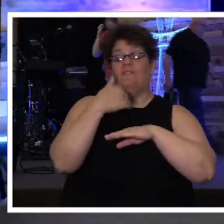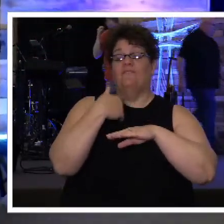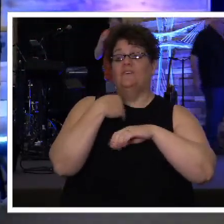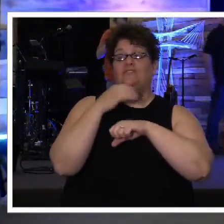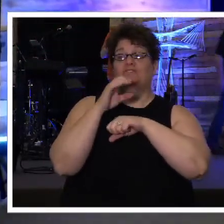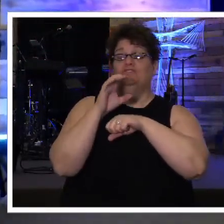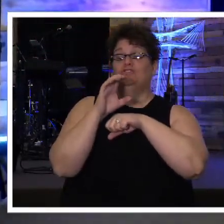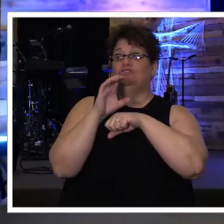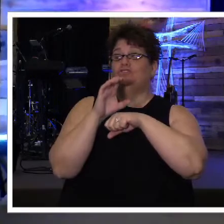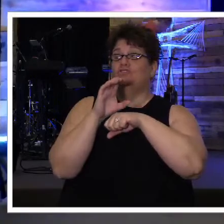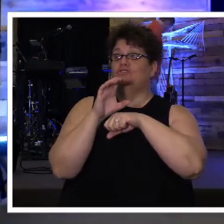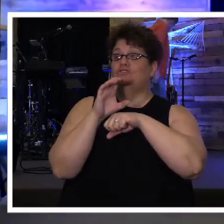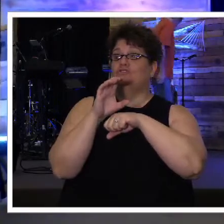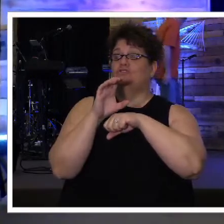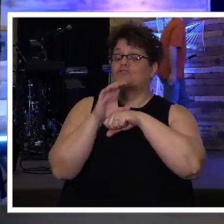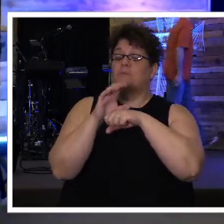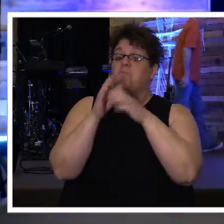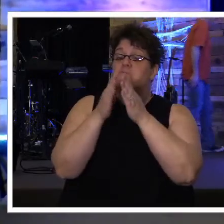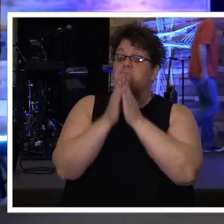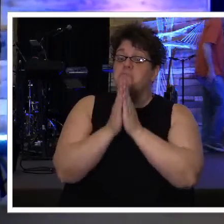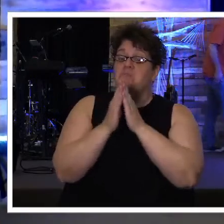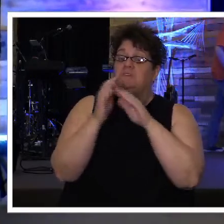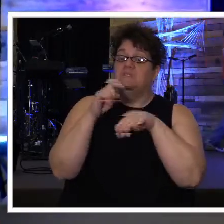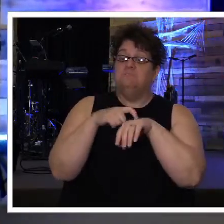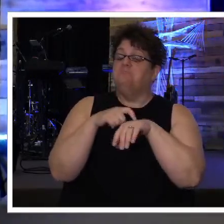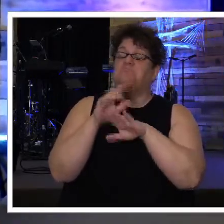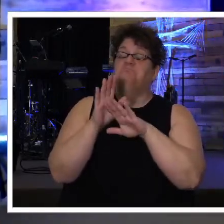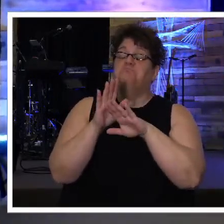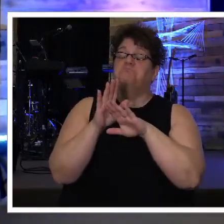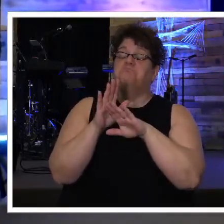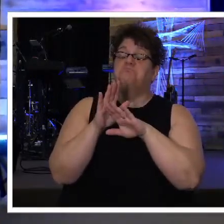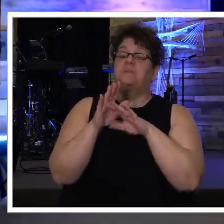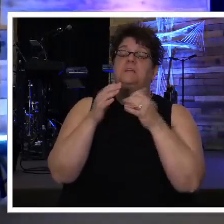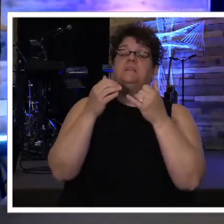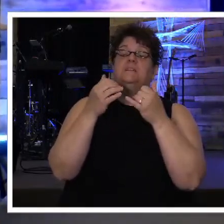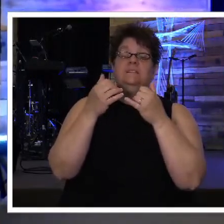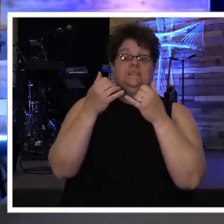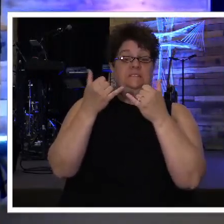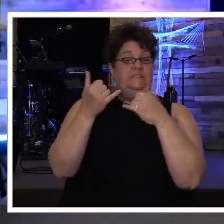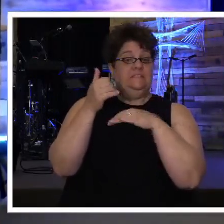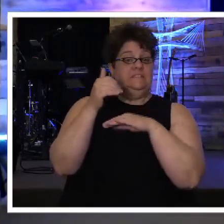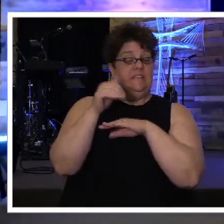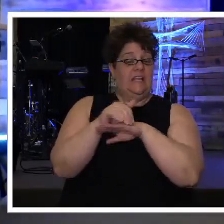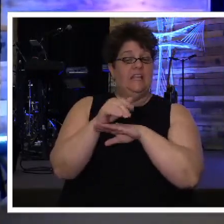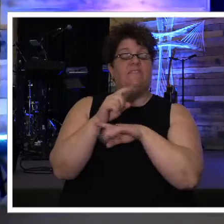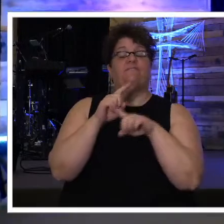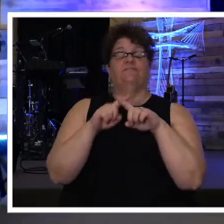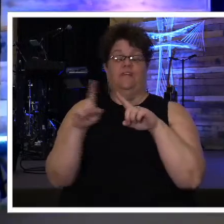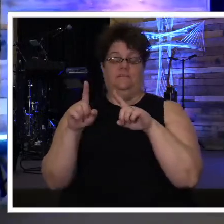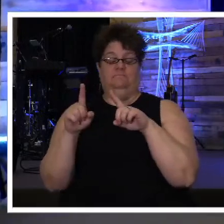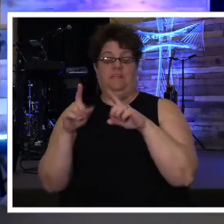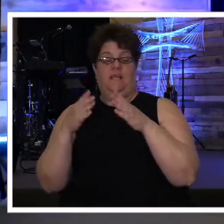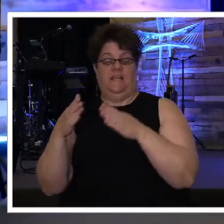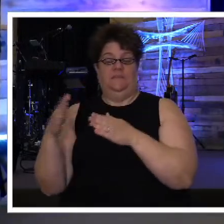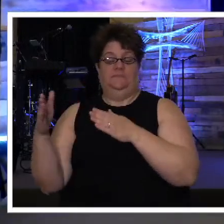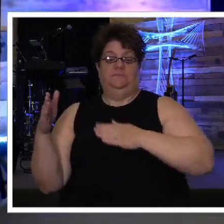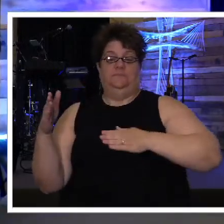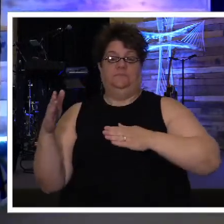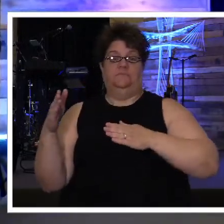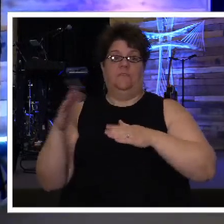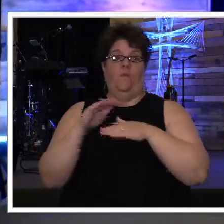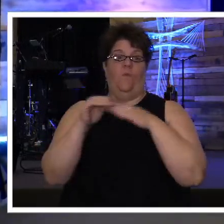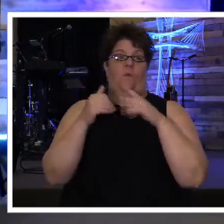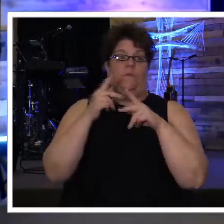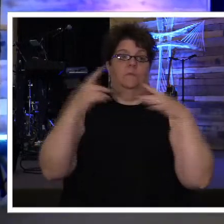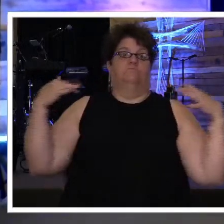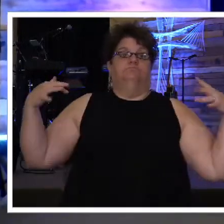evening prayer. We usually have Sunday evening prayer from 6 to 7 p.m. right here in the sanctuary, but tonight it's going to look a little different. Tonight we're going to come together and